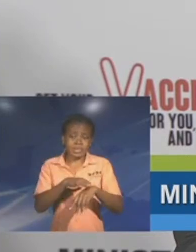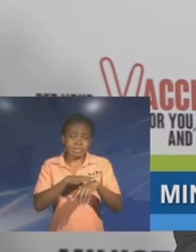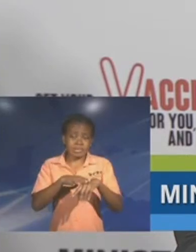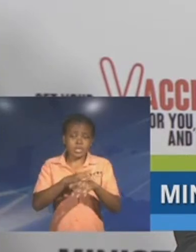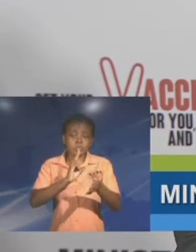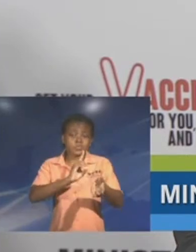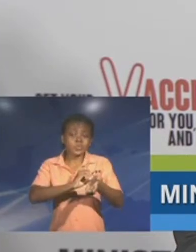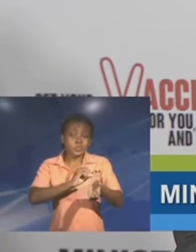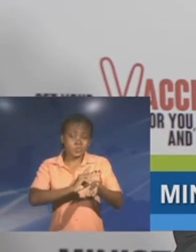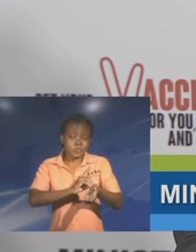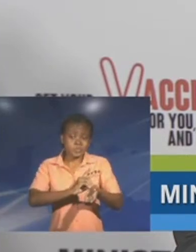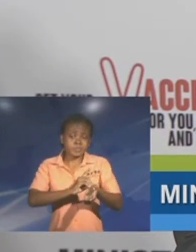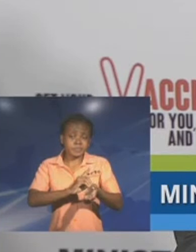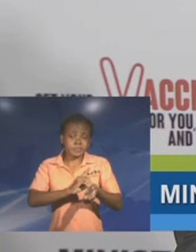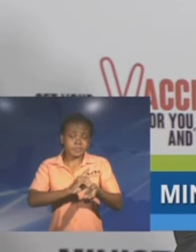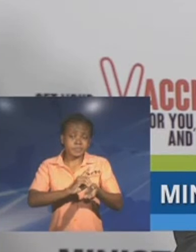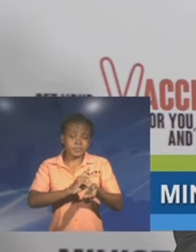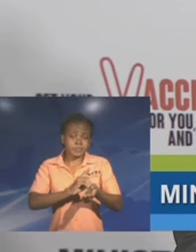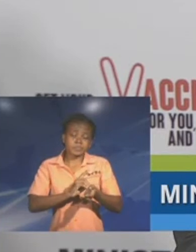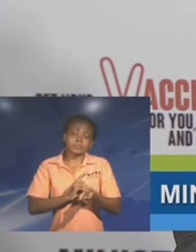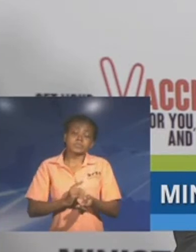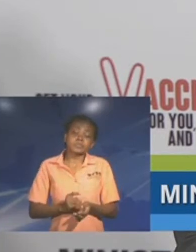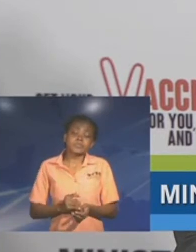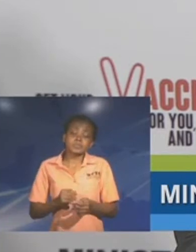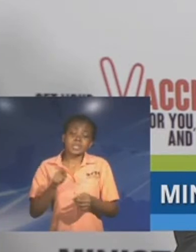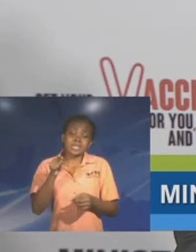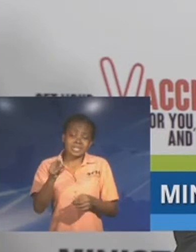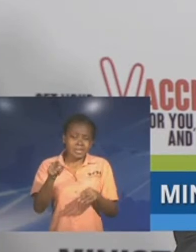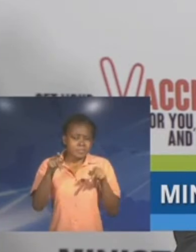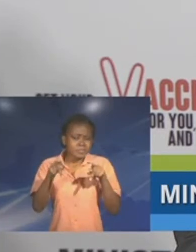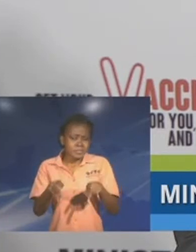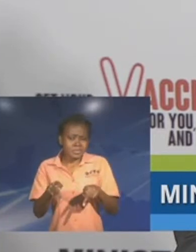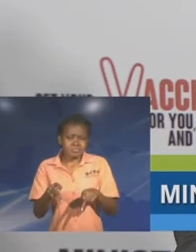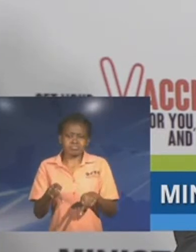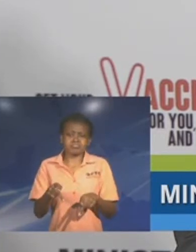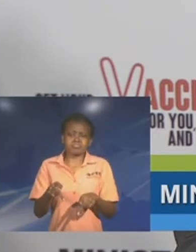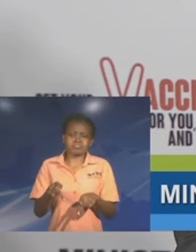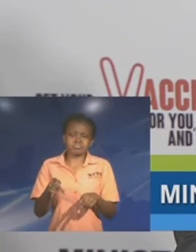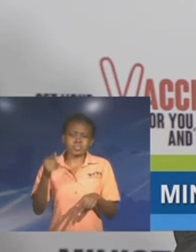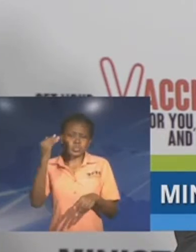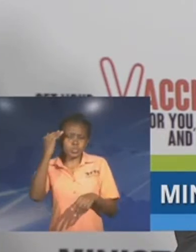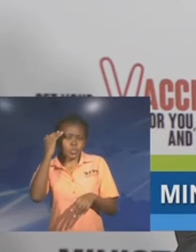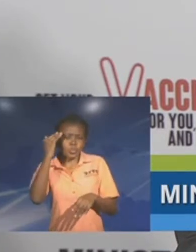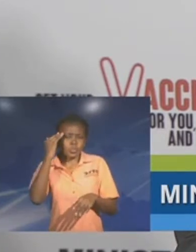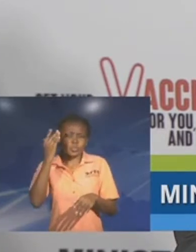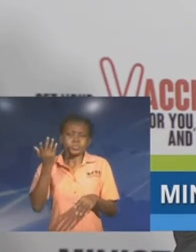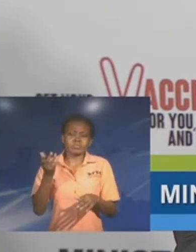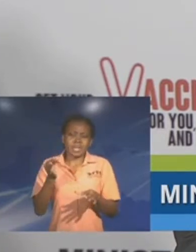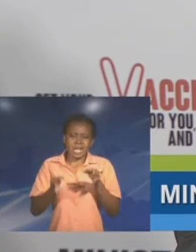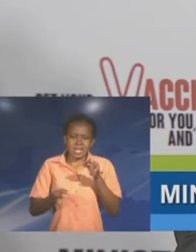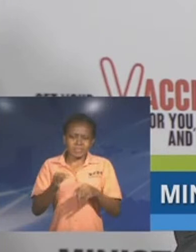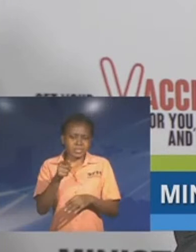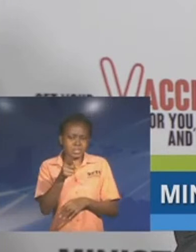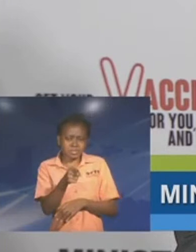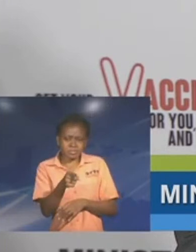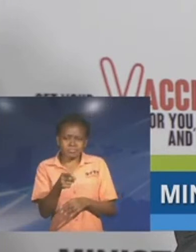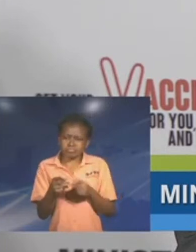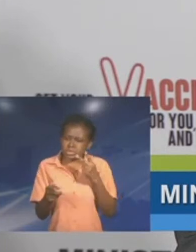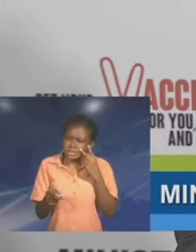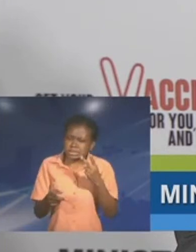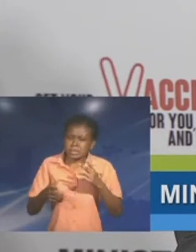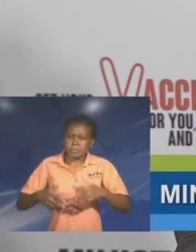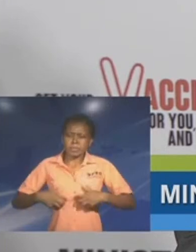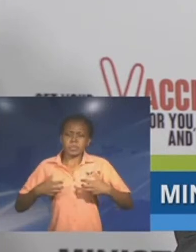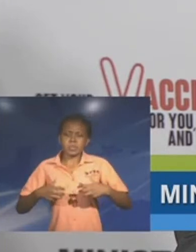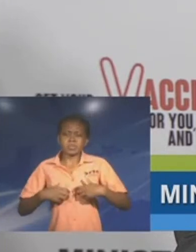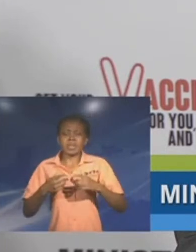respective RHA, who is the competent individual to determine if there is another differential that we should take in mind before the sample is actually